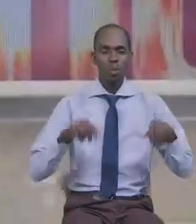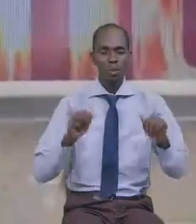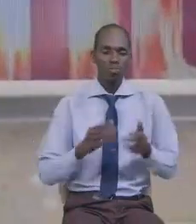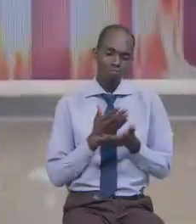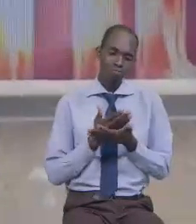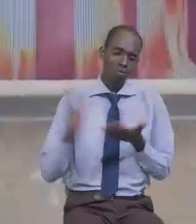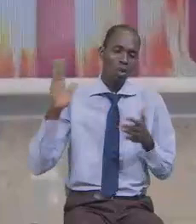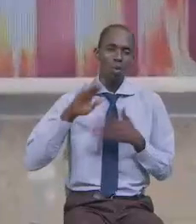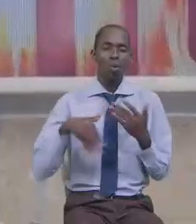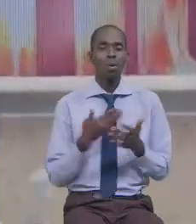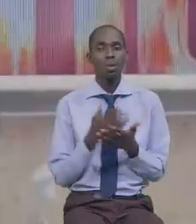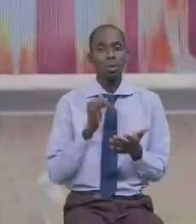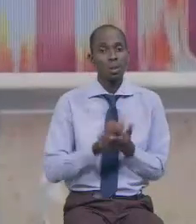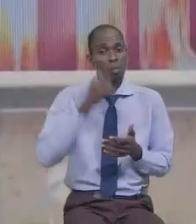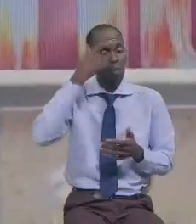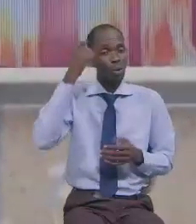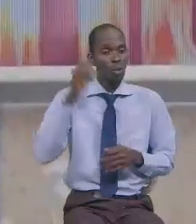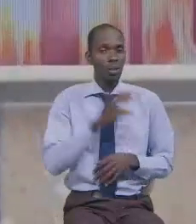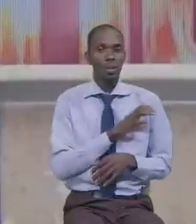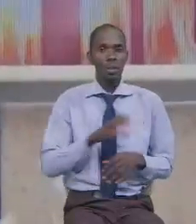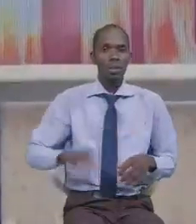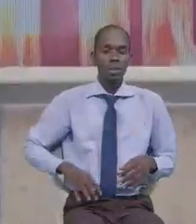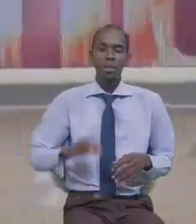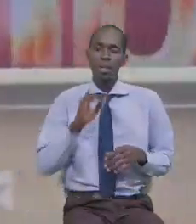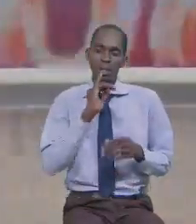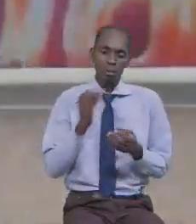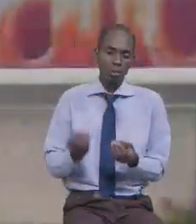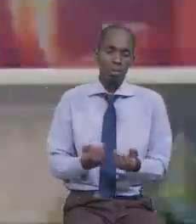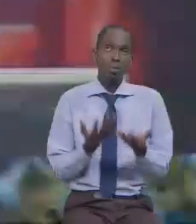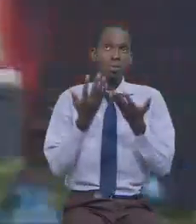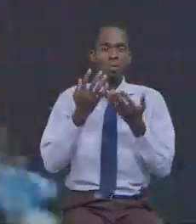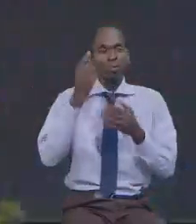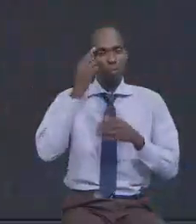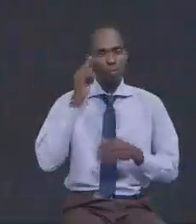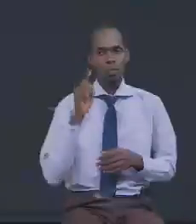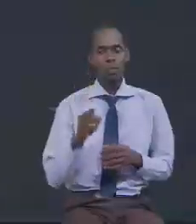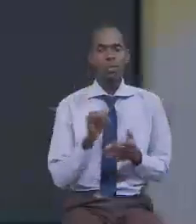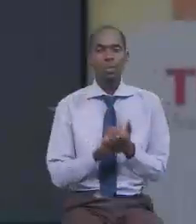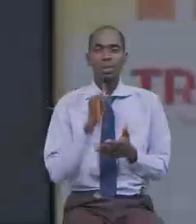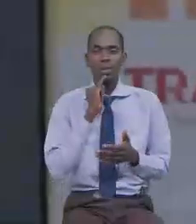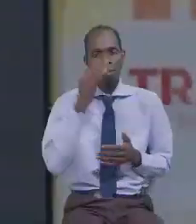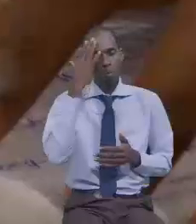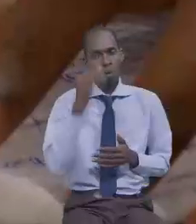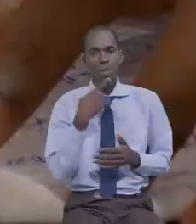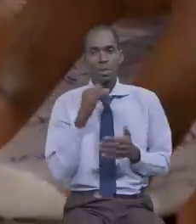because Christ is sacrificed for you. That's why it says in